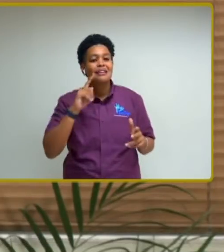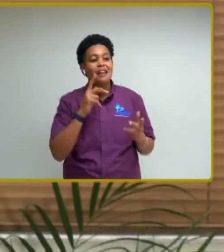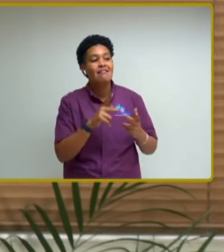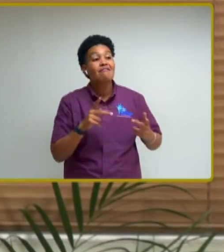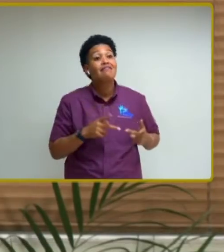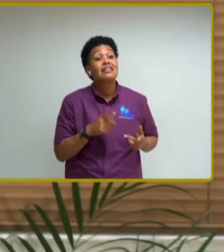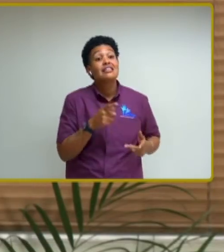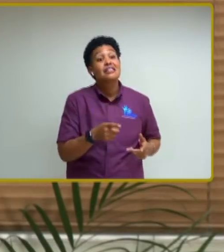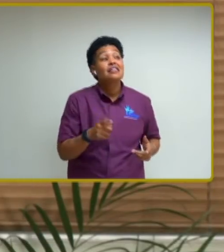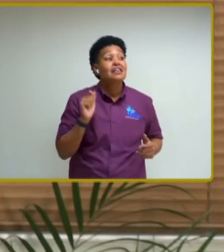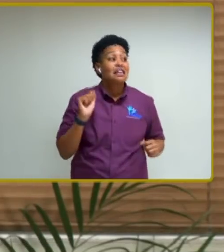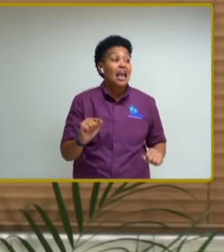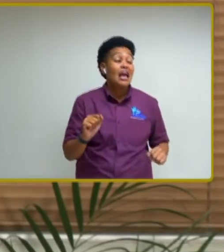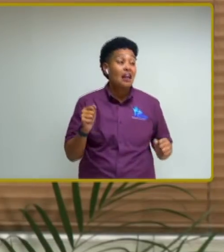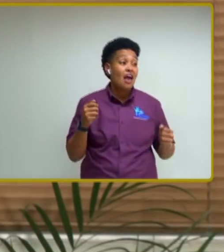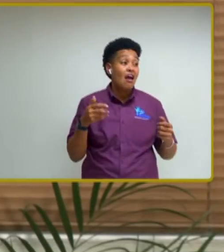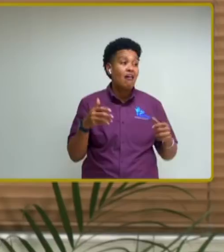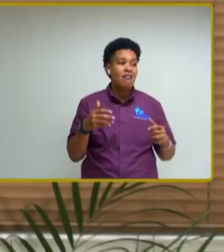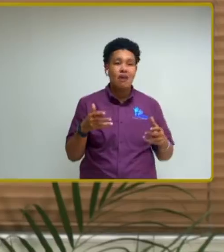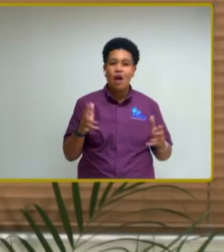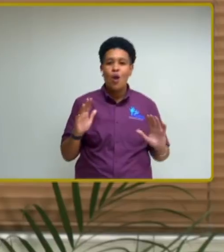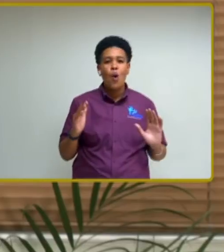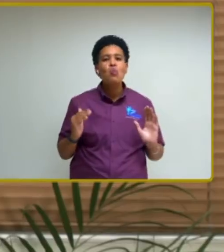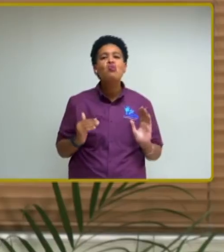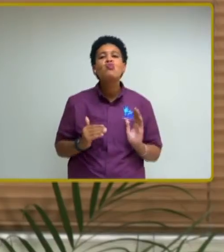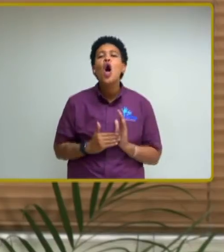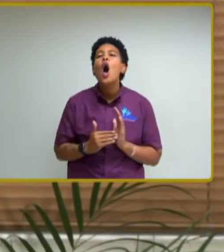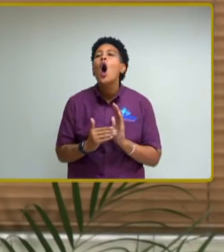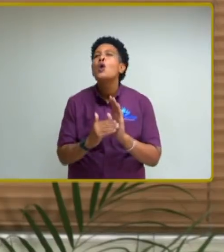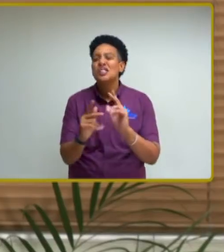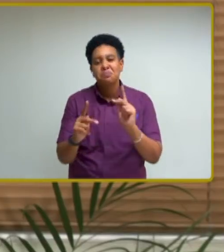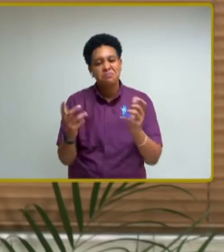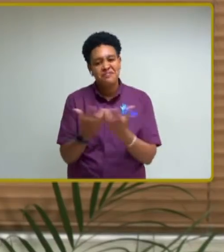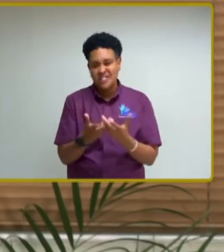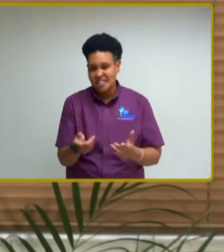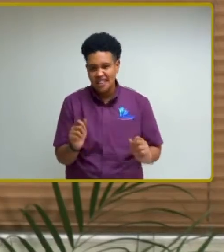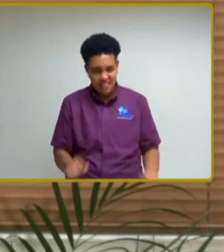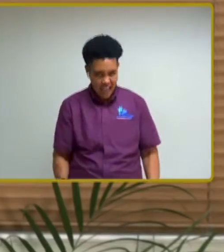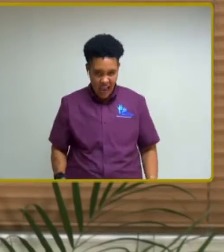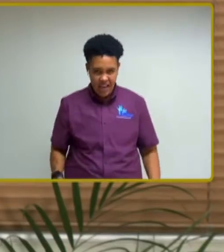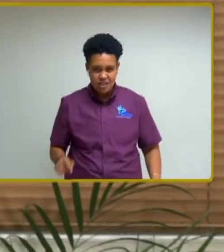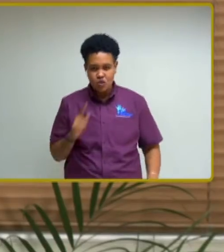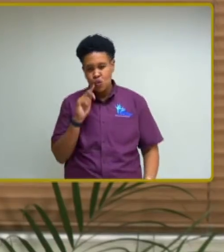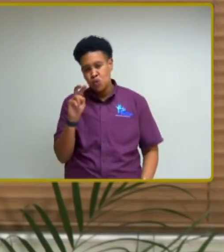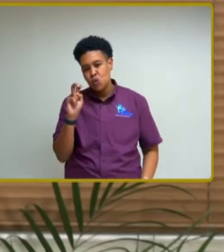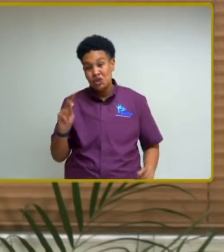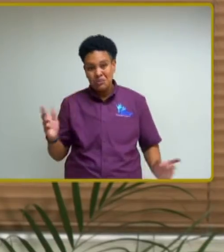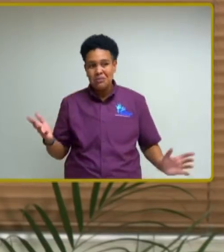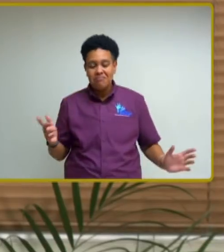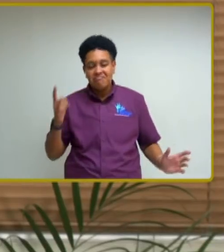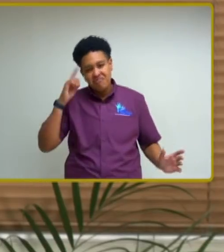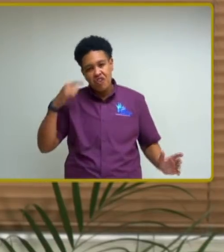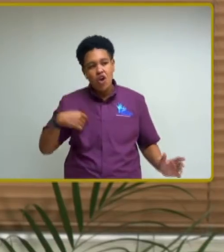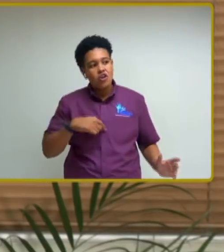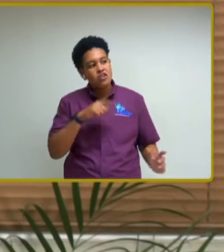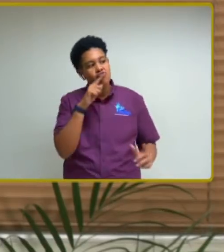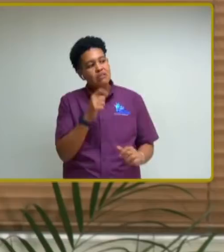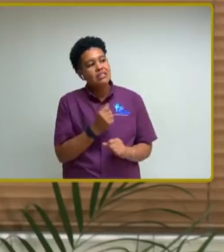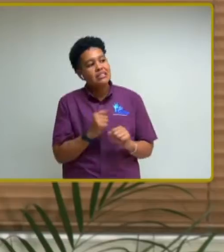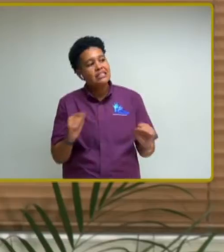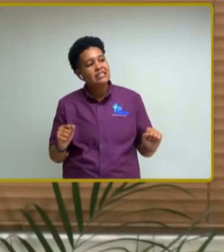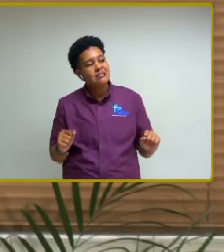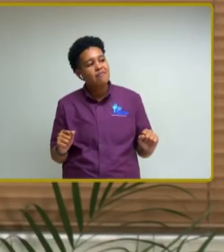facility that can accommodate thousands. So it's for us it's safe